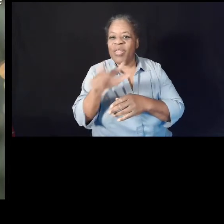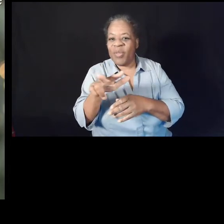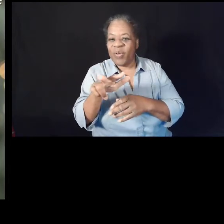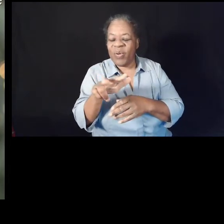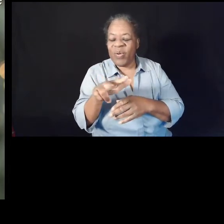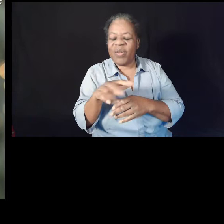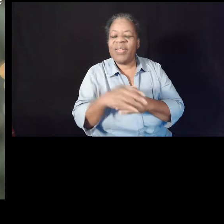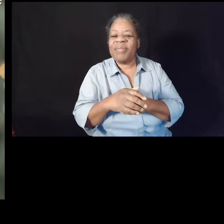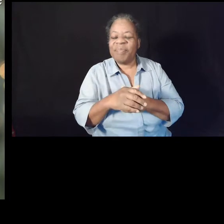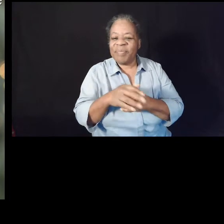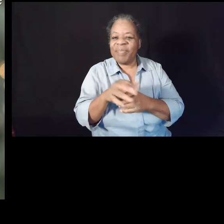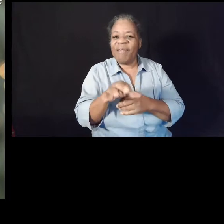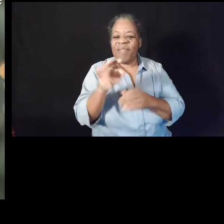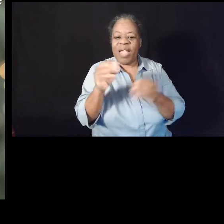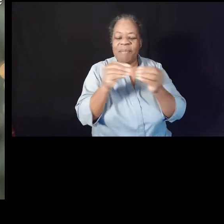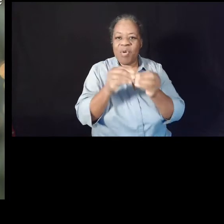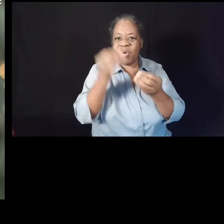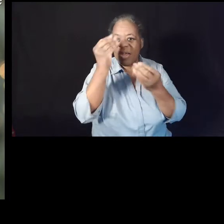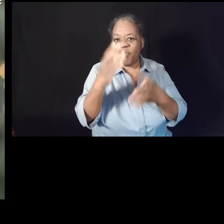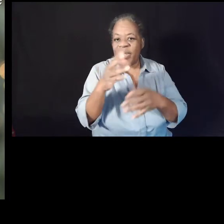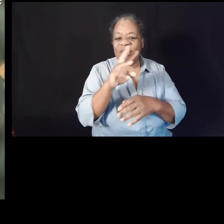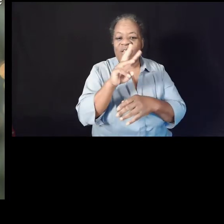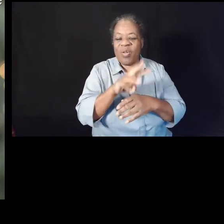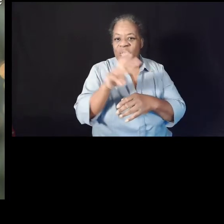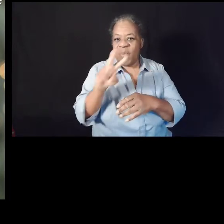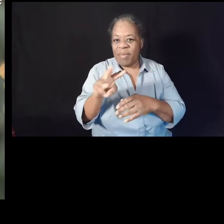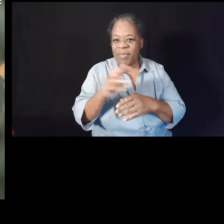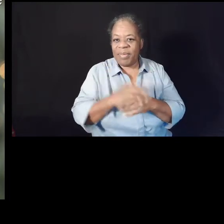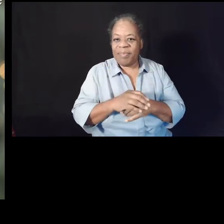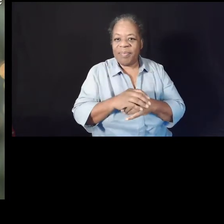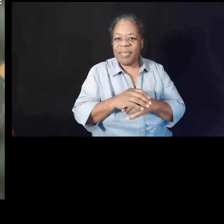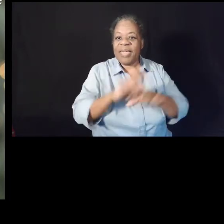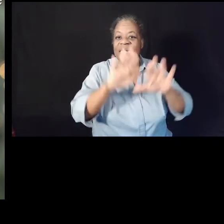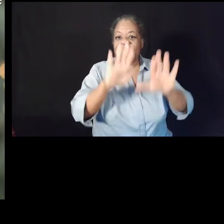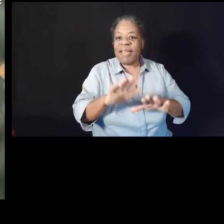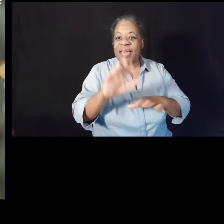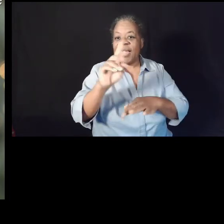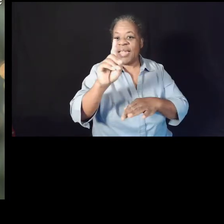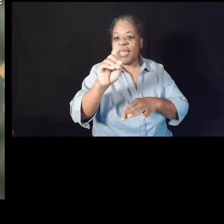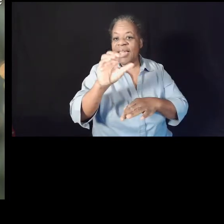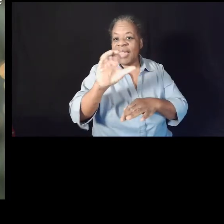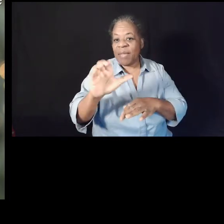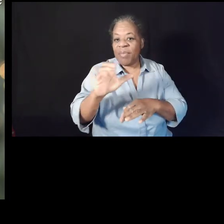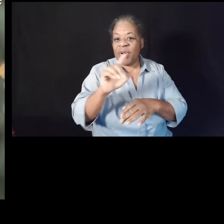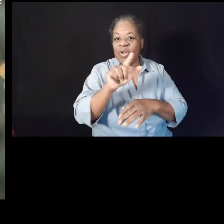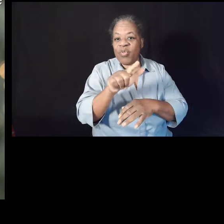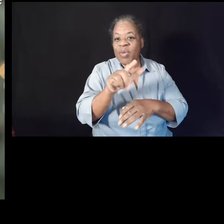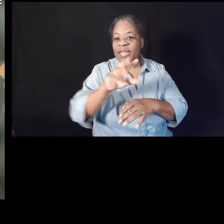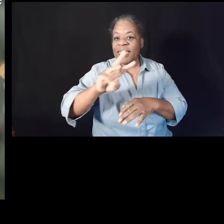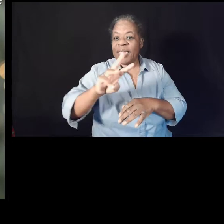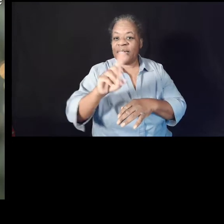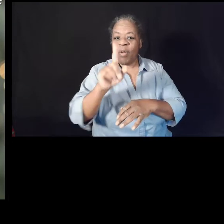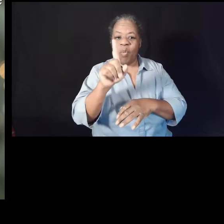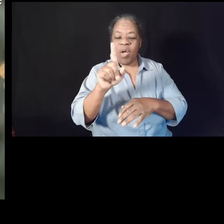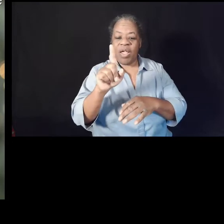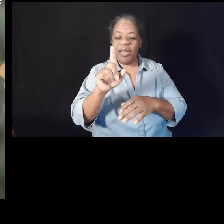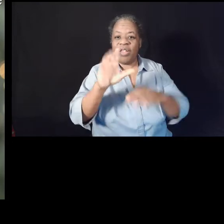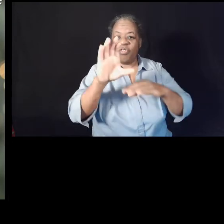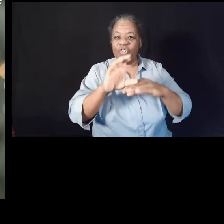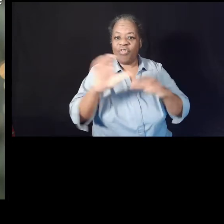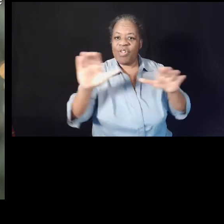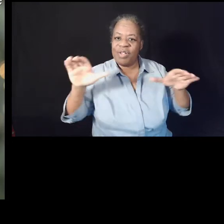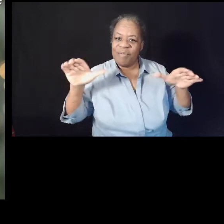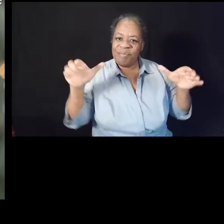details. And then on Sunday, December 26th, we'll have a One Church virtual Christmas